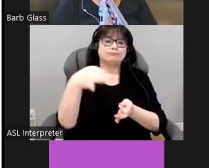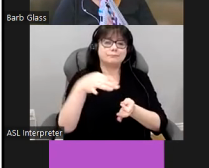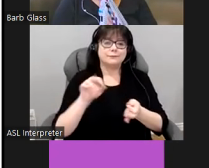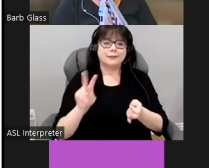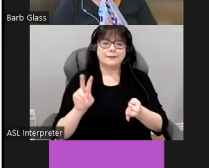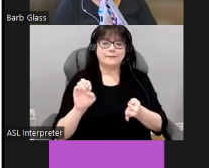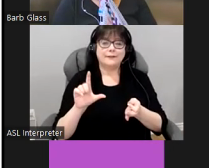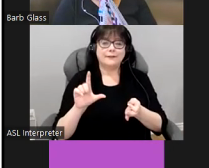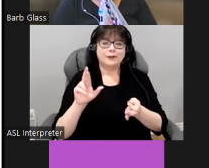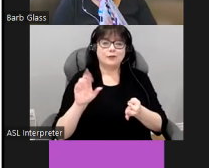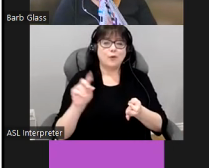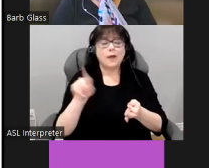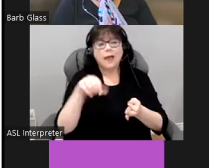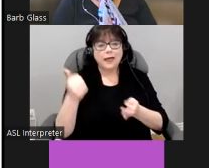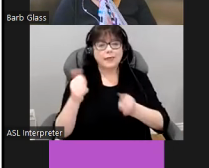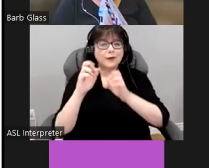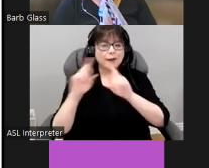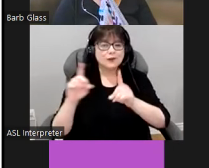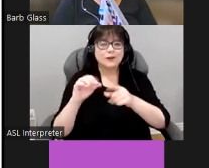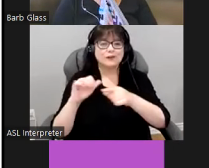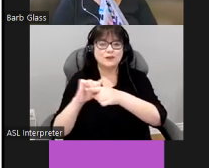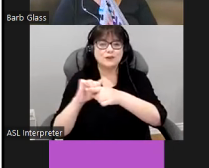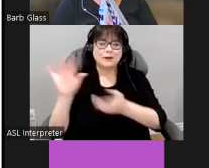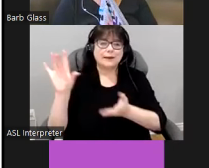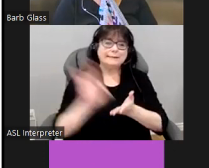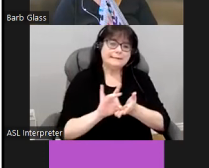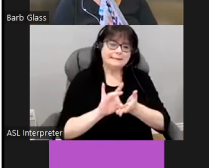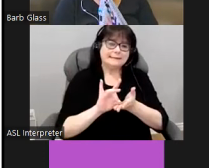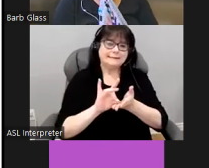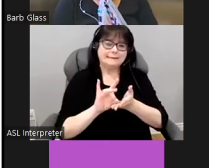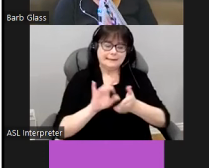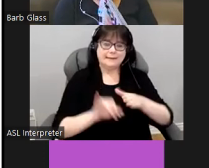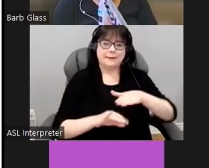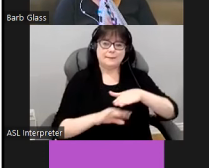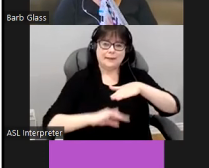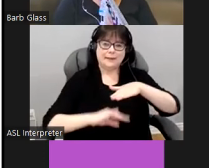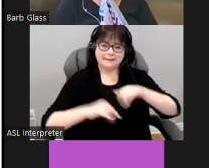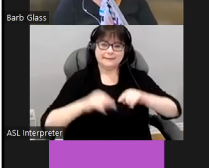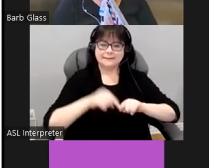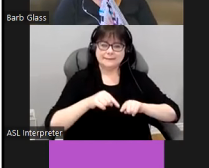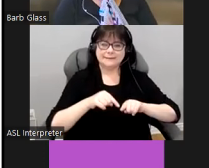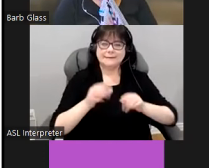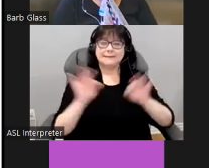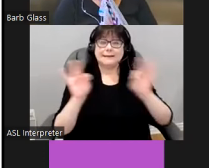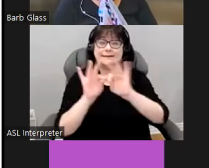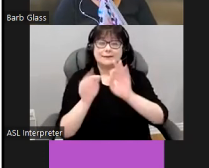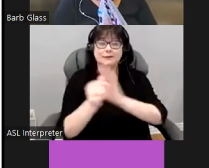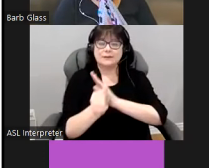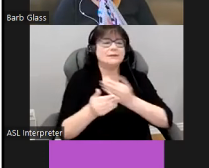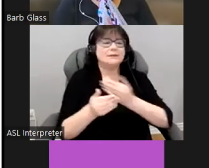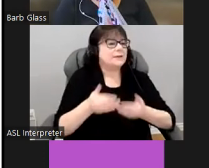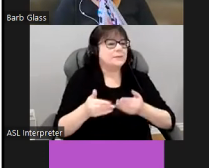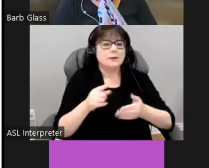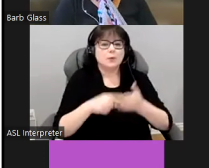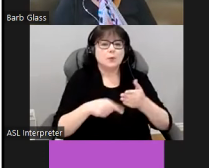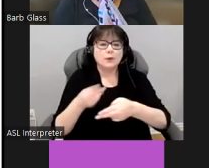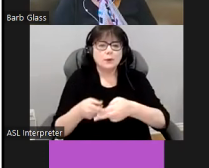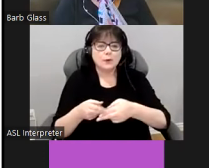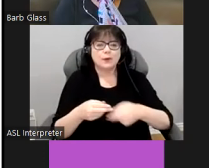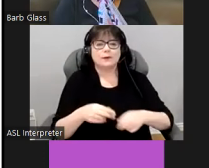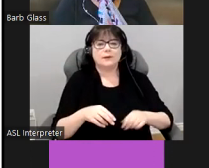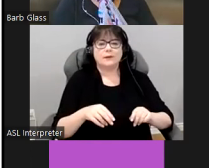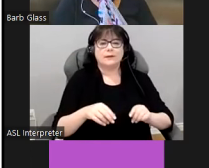other education and training sticks. And no matter what we call the skills, essential skills or skills for success or